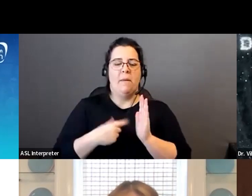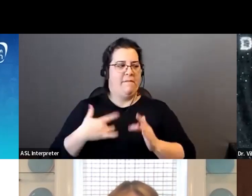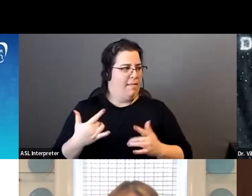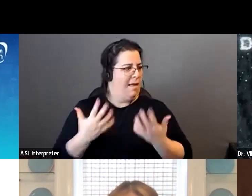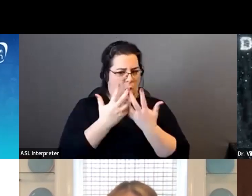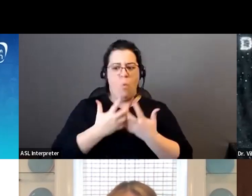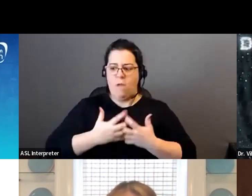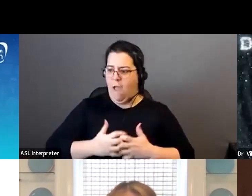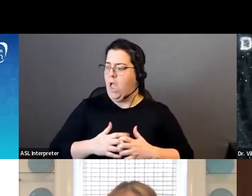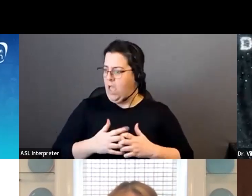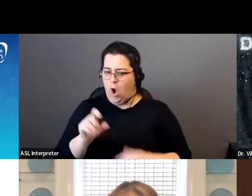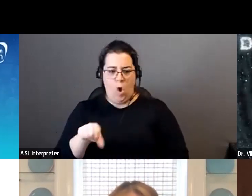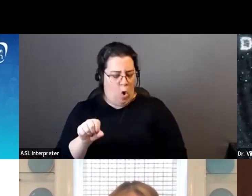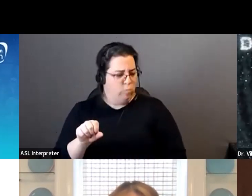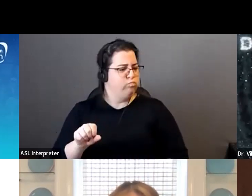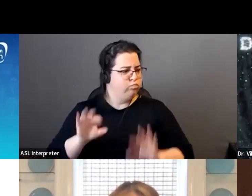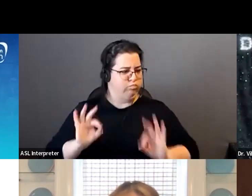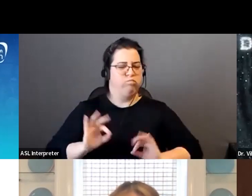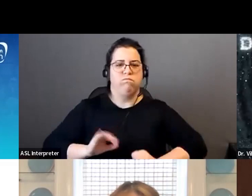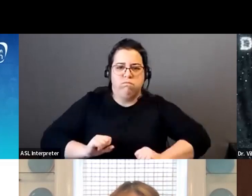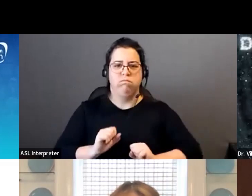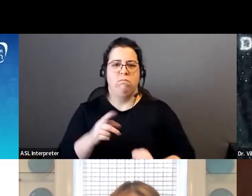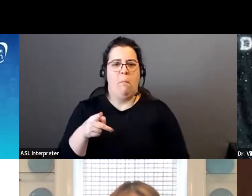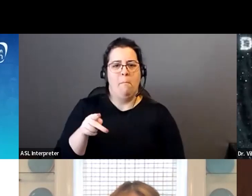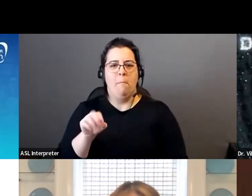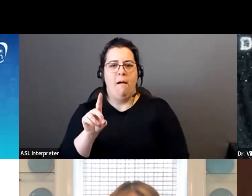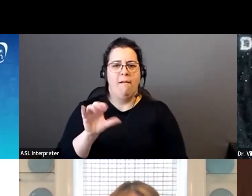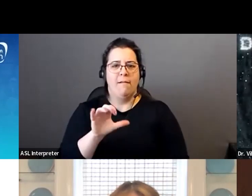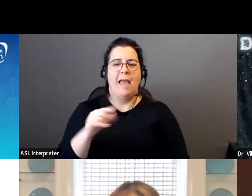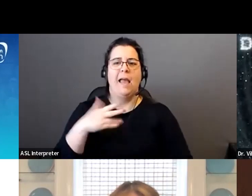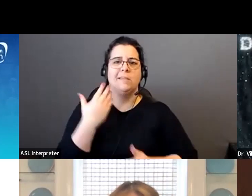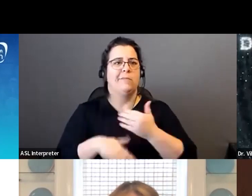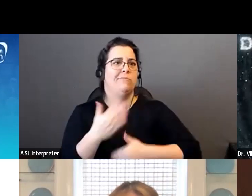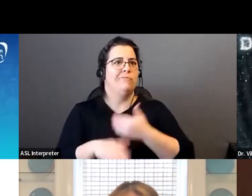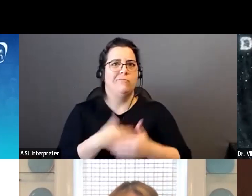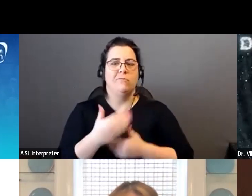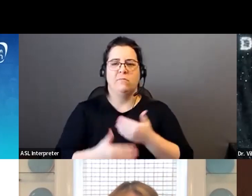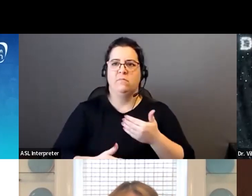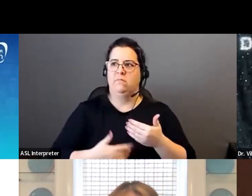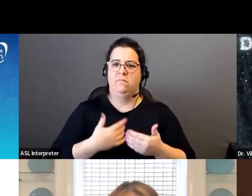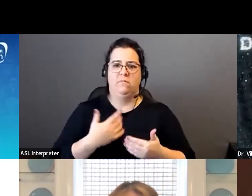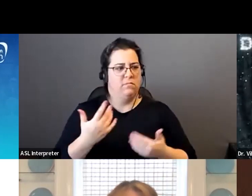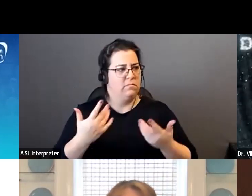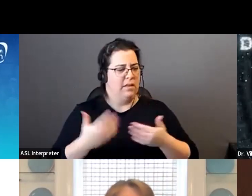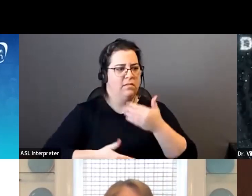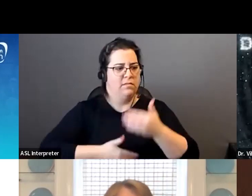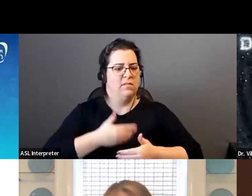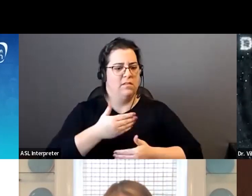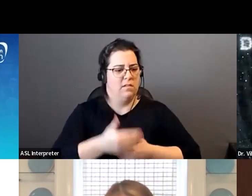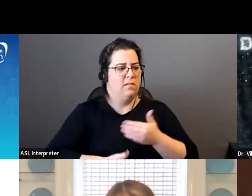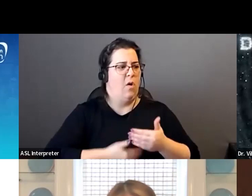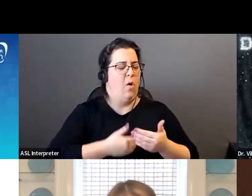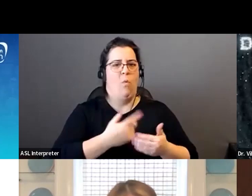oh yeah, I'm going to go ahead and I'm going to do this podcast. And then you're doing it. And then it uncovers something else that it makes it not one and